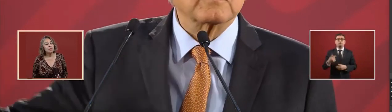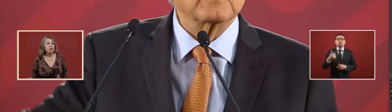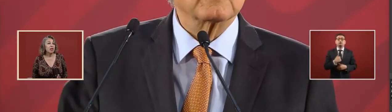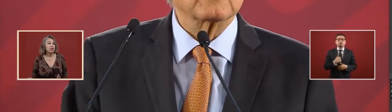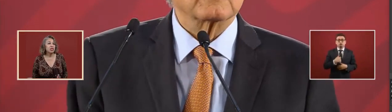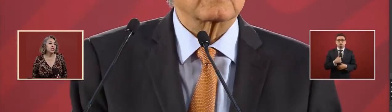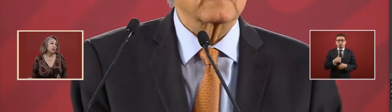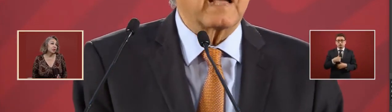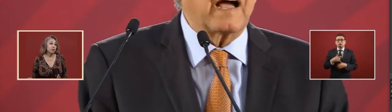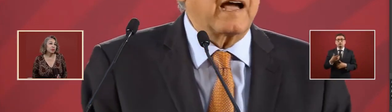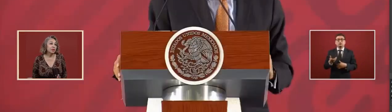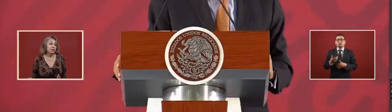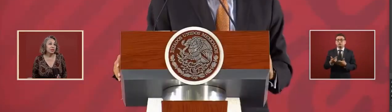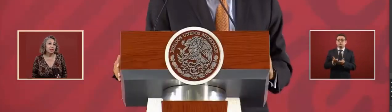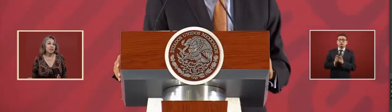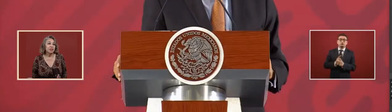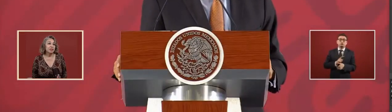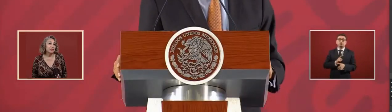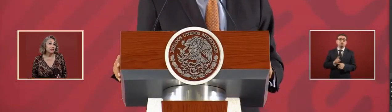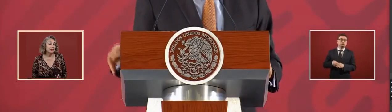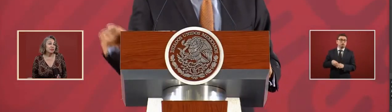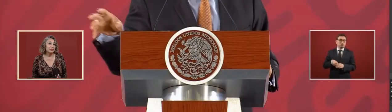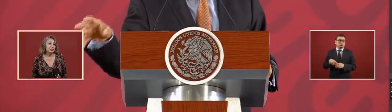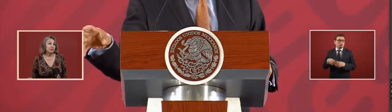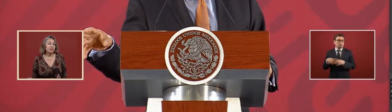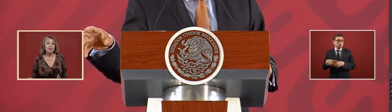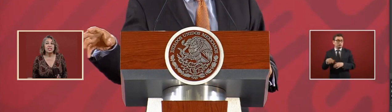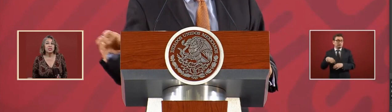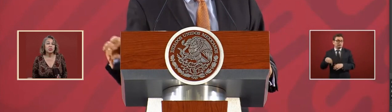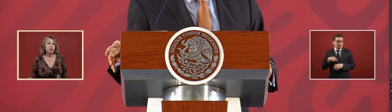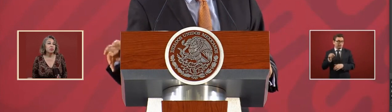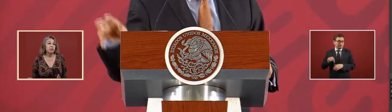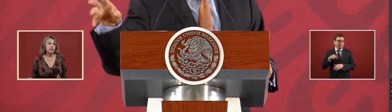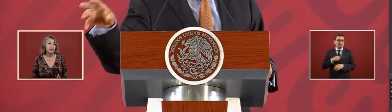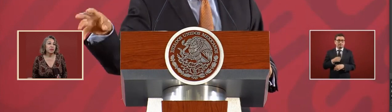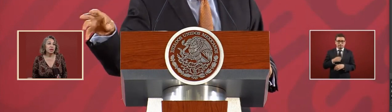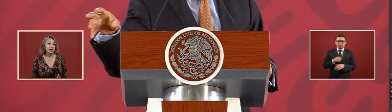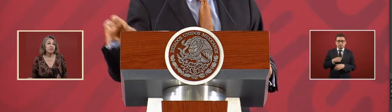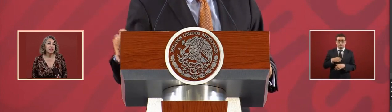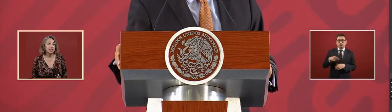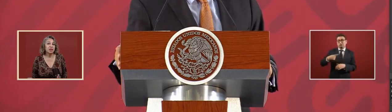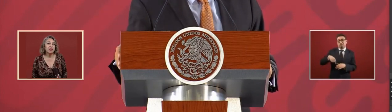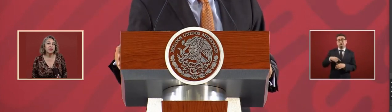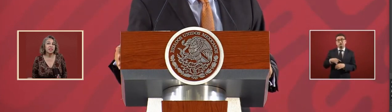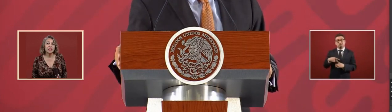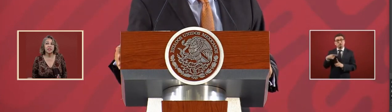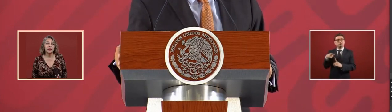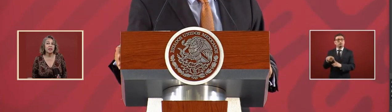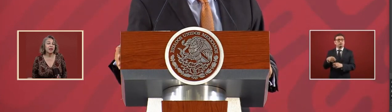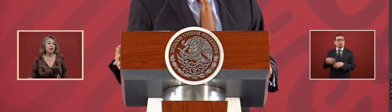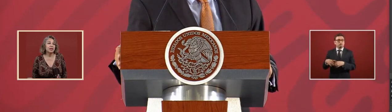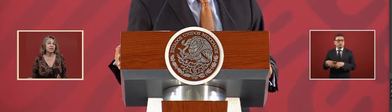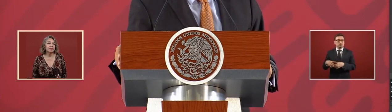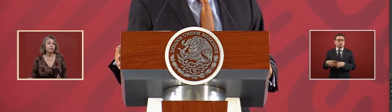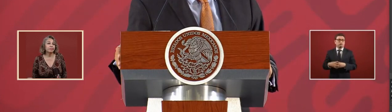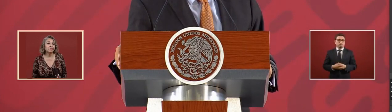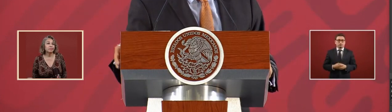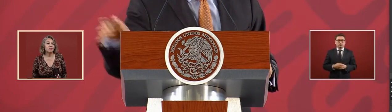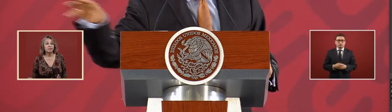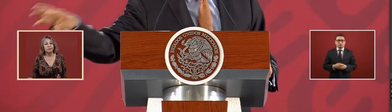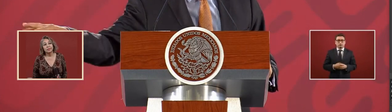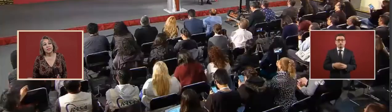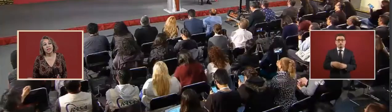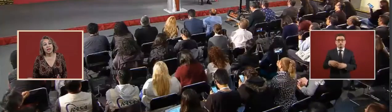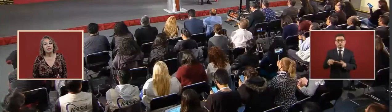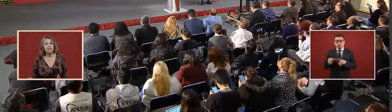Pertenezco I belong to a este grupo, this group a esta corriente, of this current a